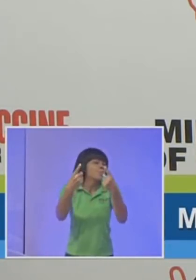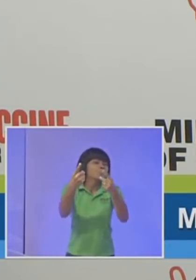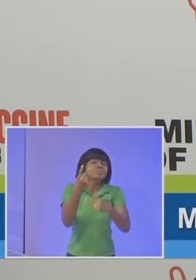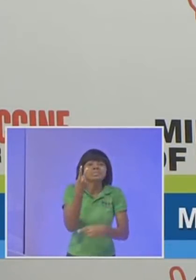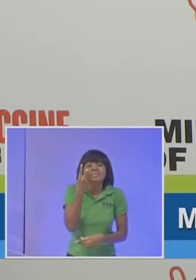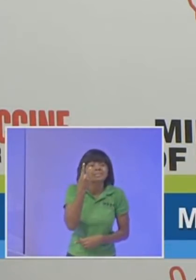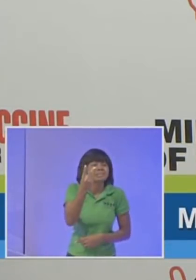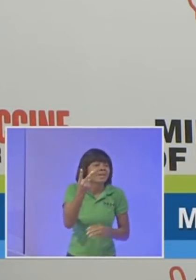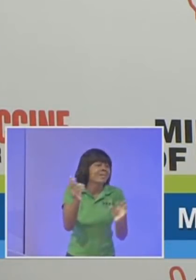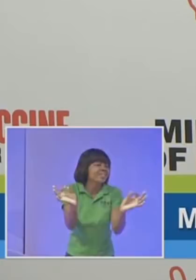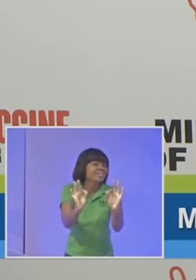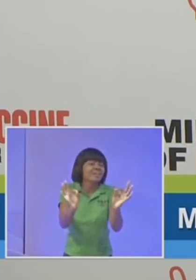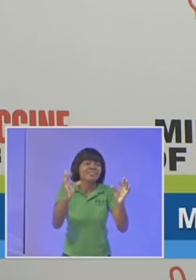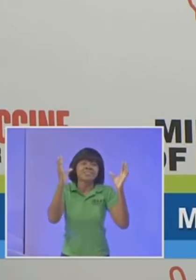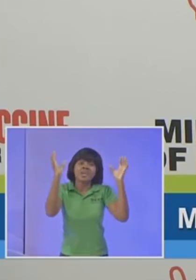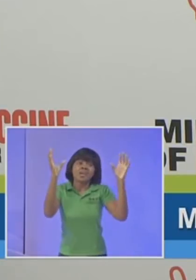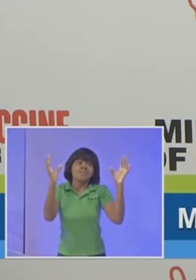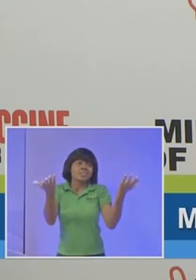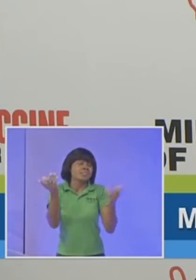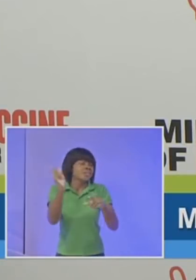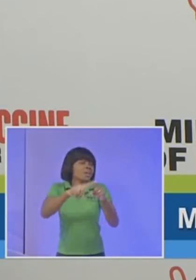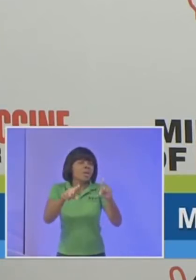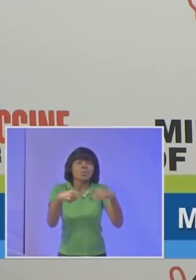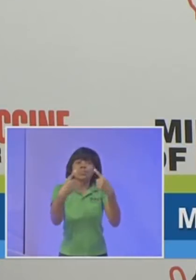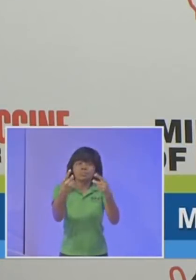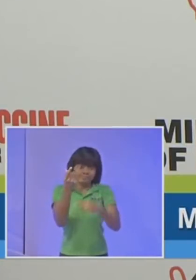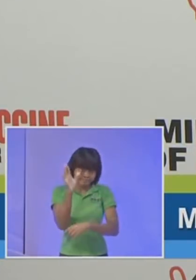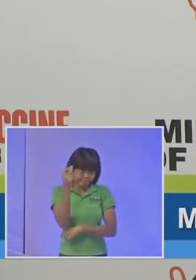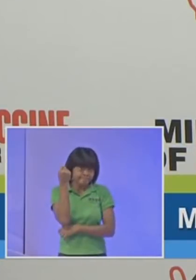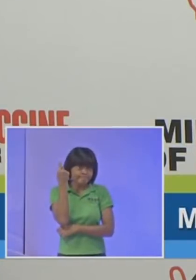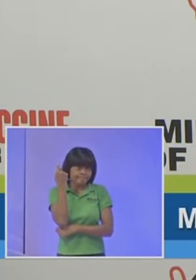industry, whatever sector of the economy you belong to,